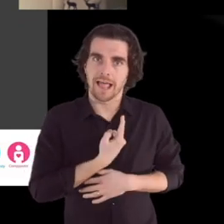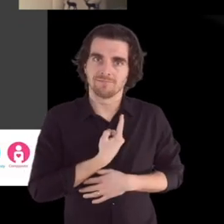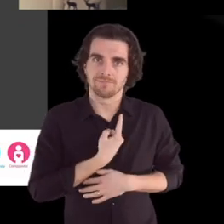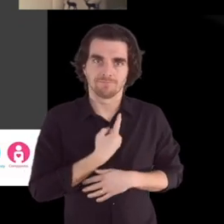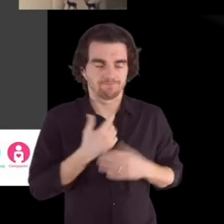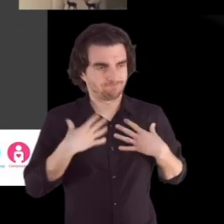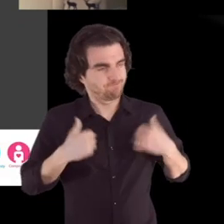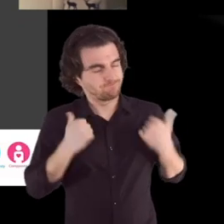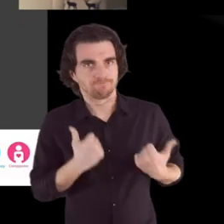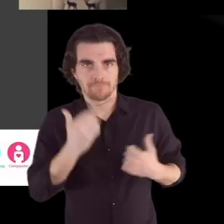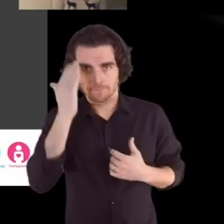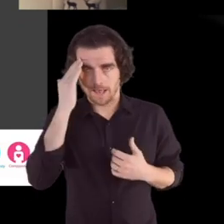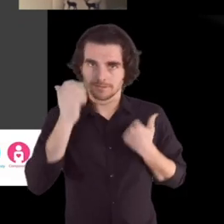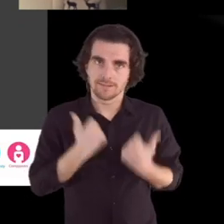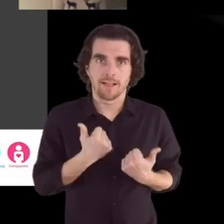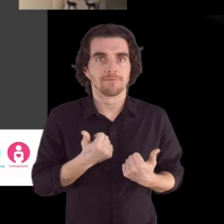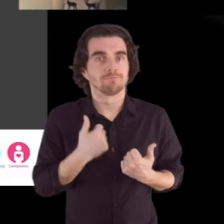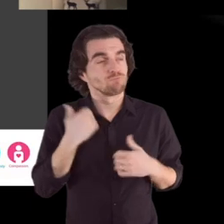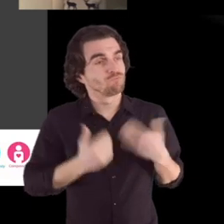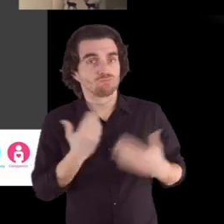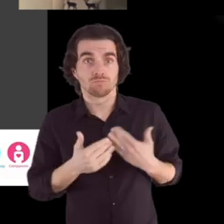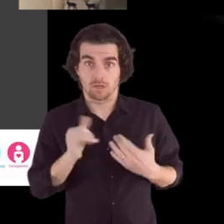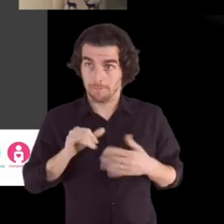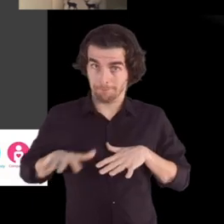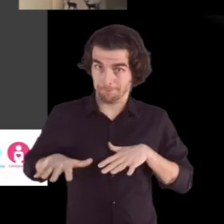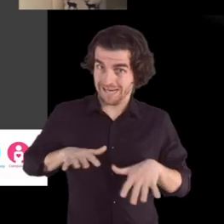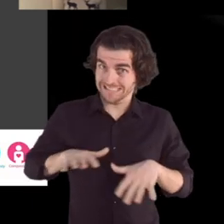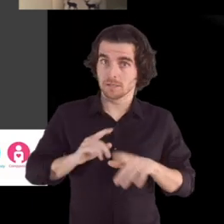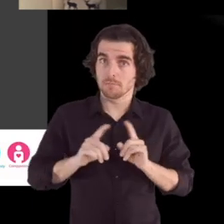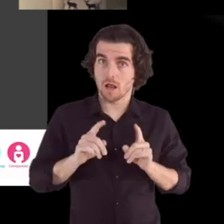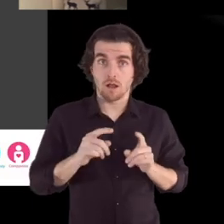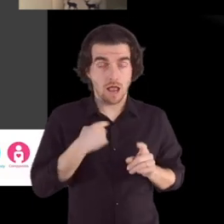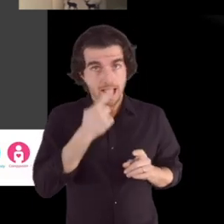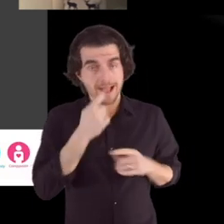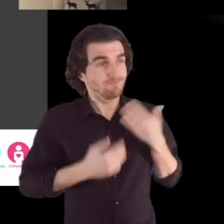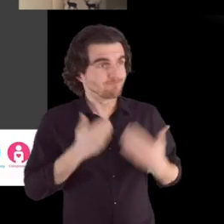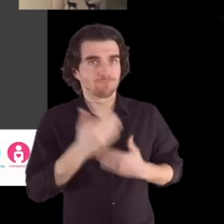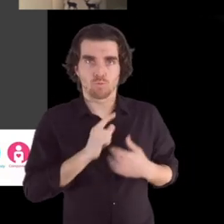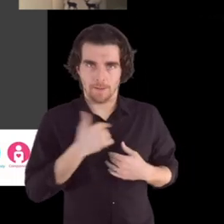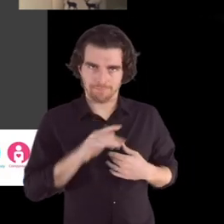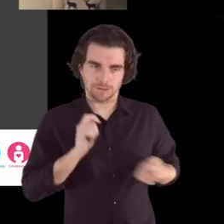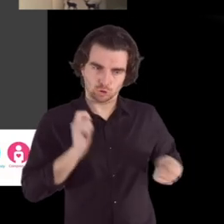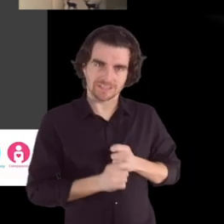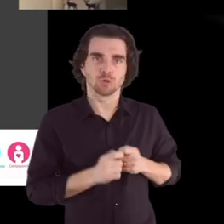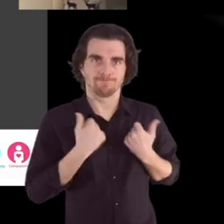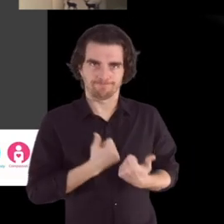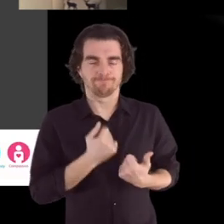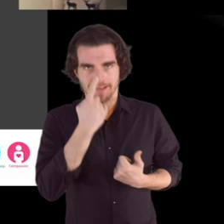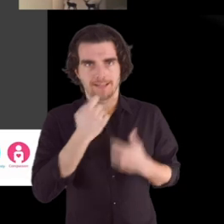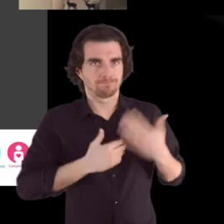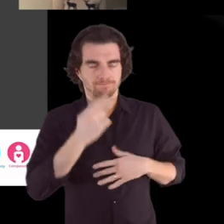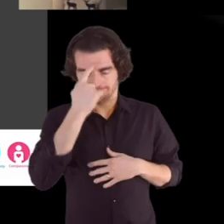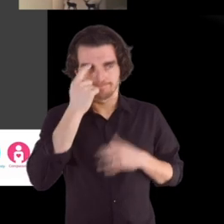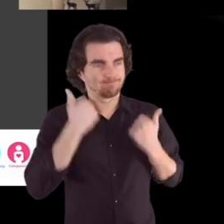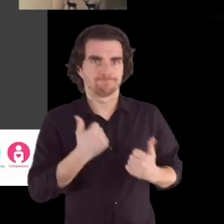you know, how well I look after myself physically and mentally so that I can keep going even if things are busy. And I think even just by making